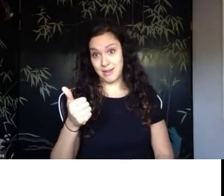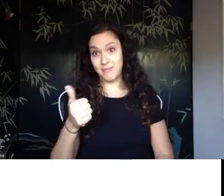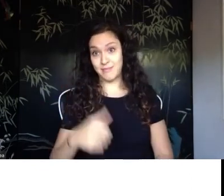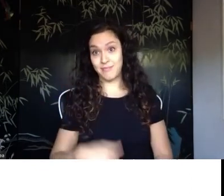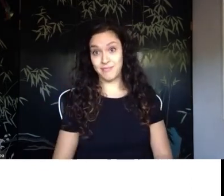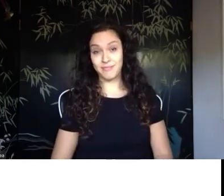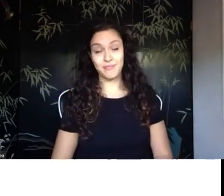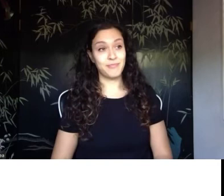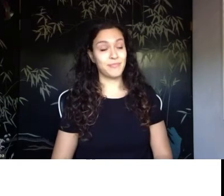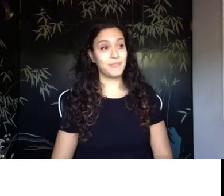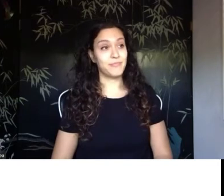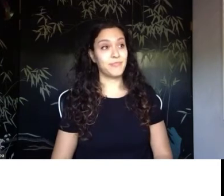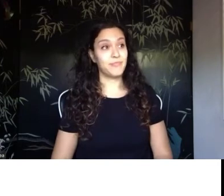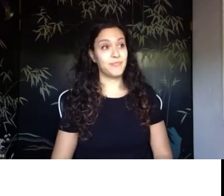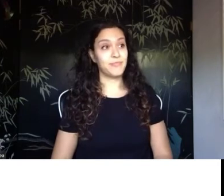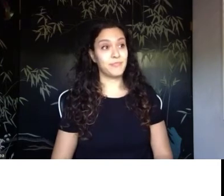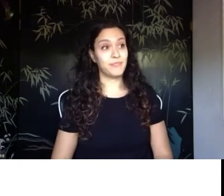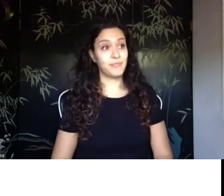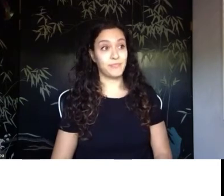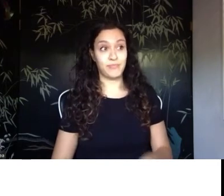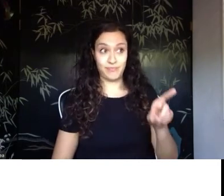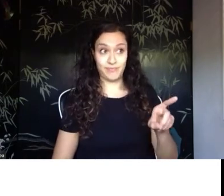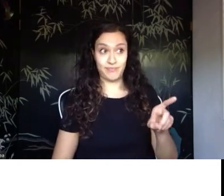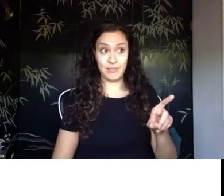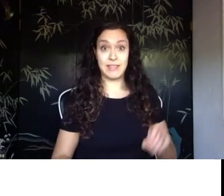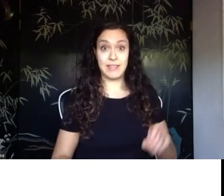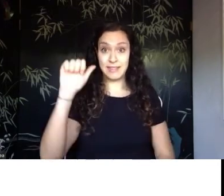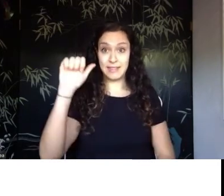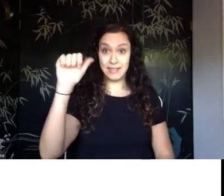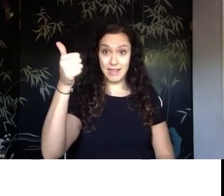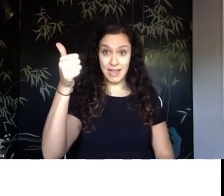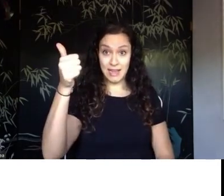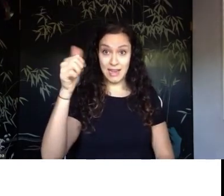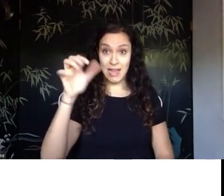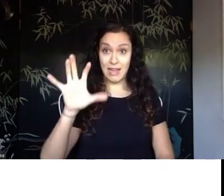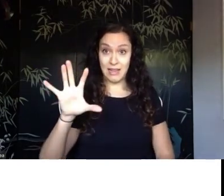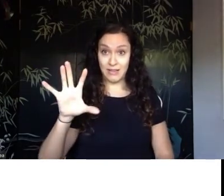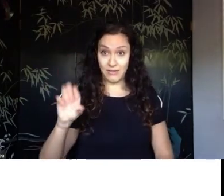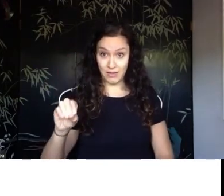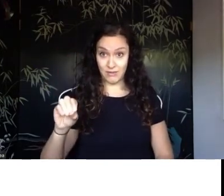So 150 divided by 15 equals 10.